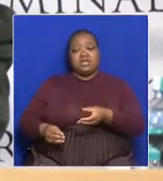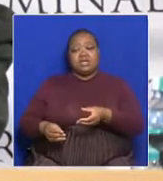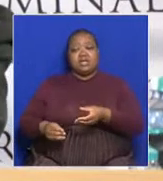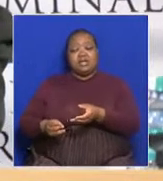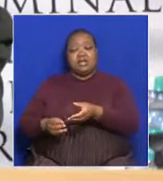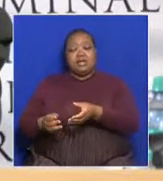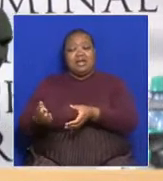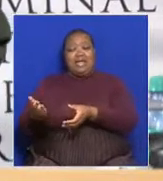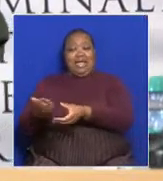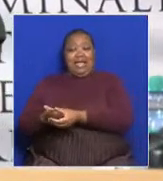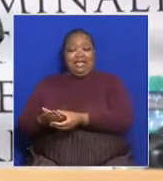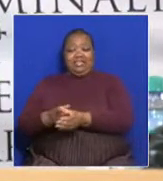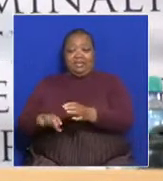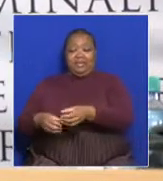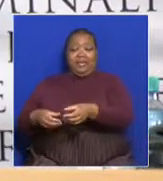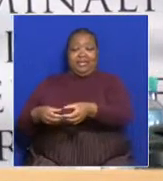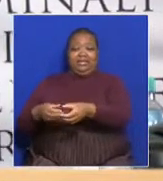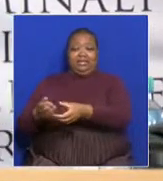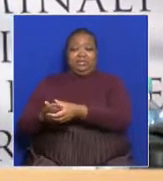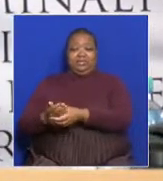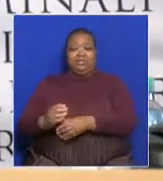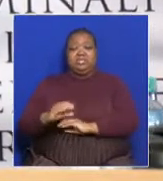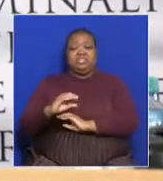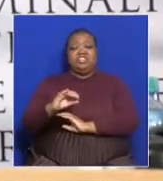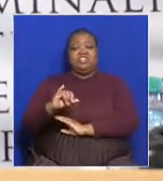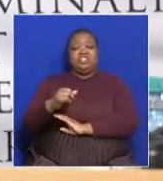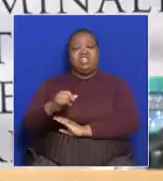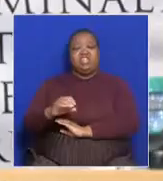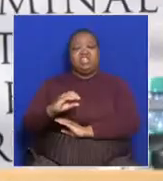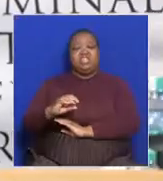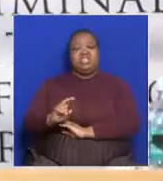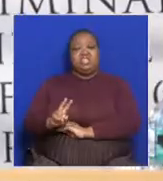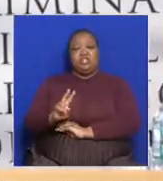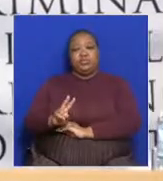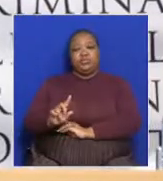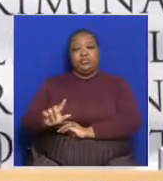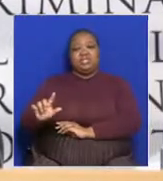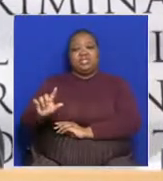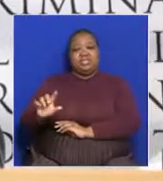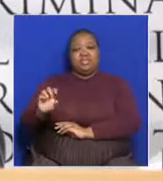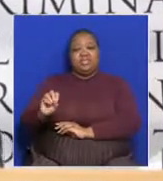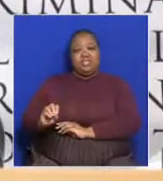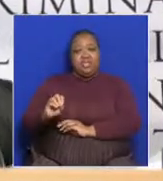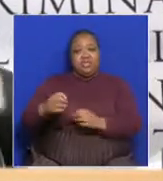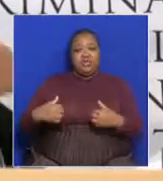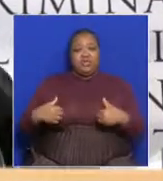Commissioners, is CJC 270, starting